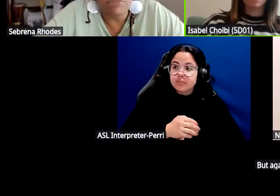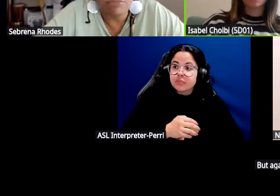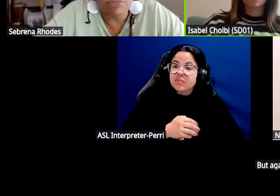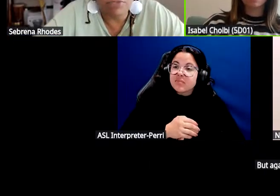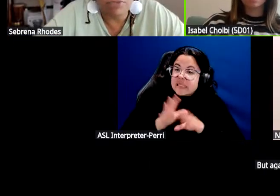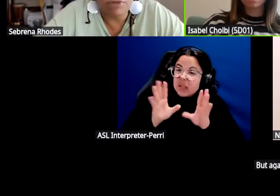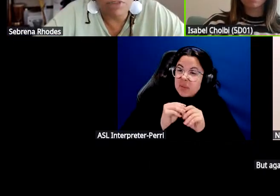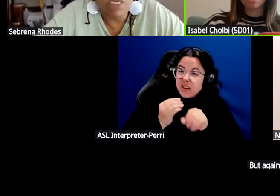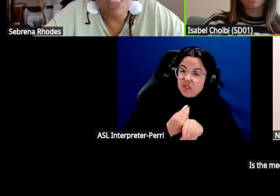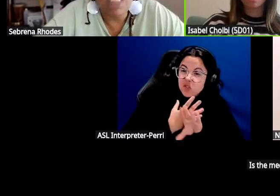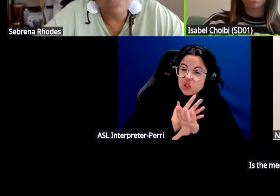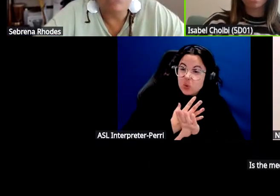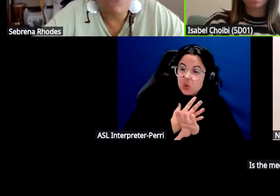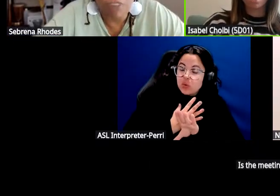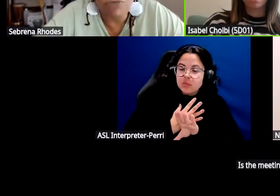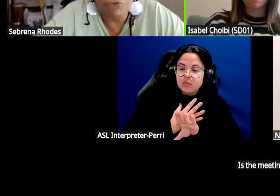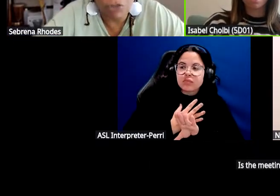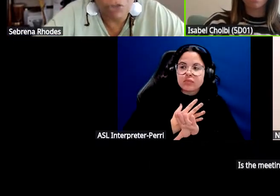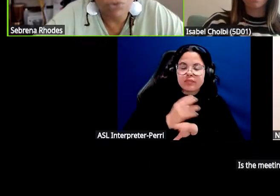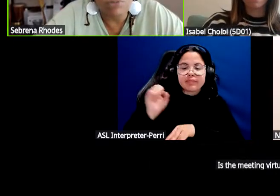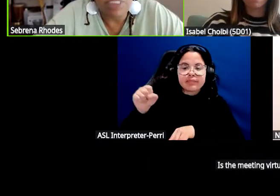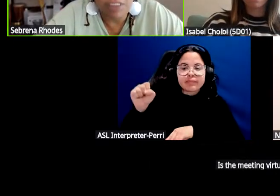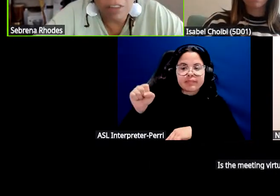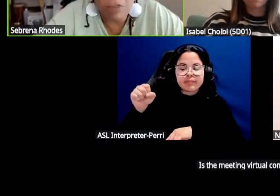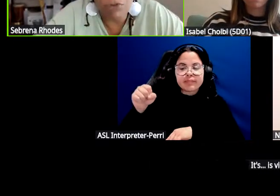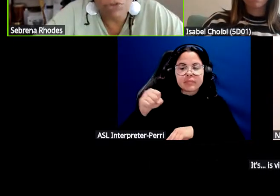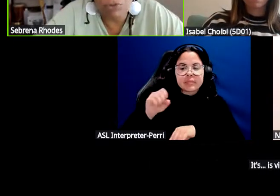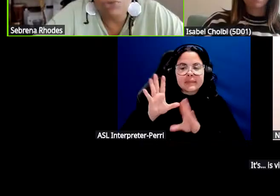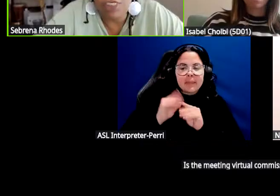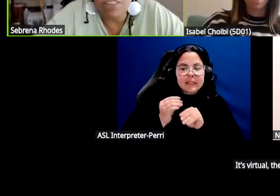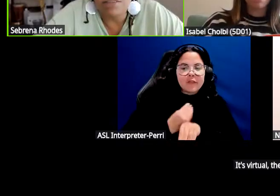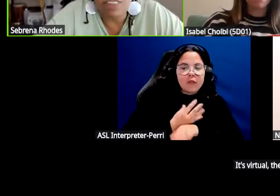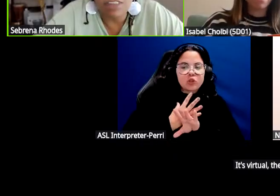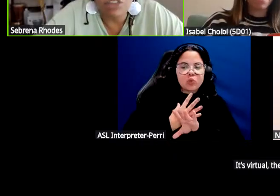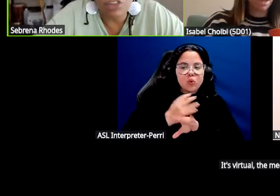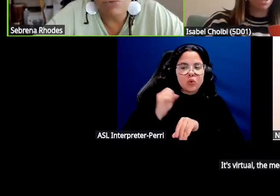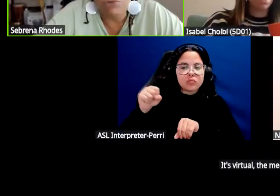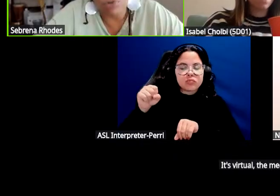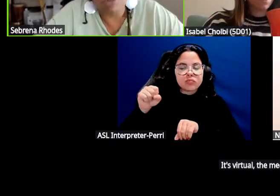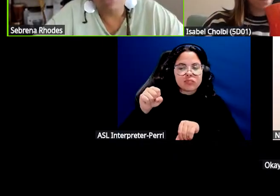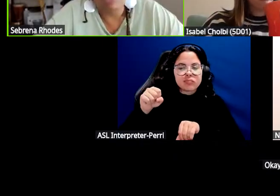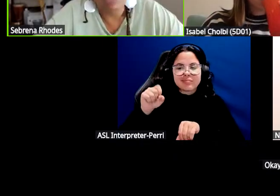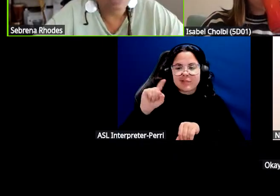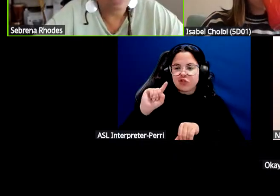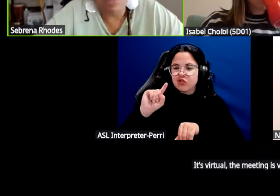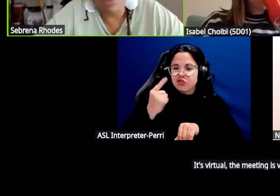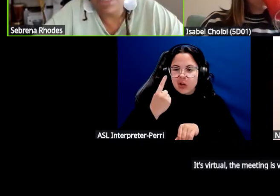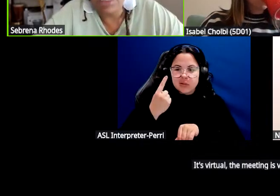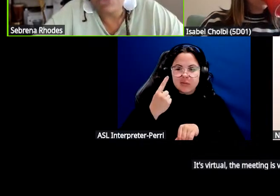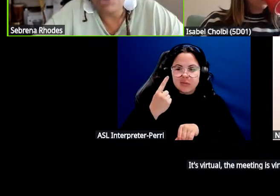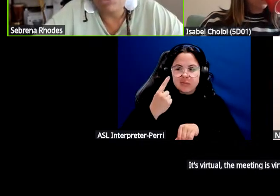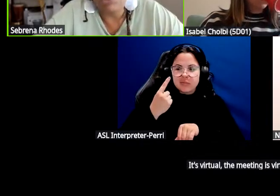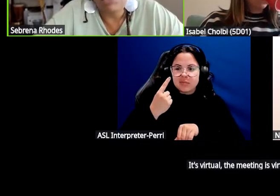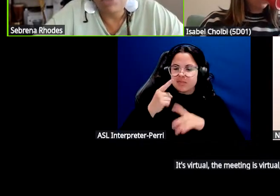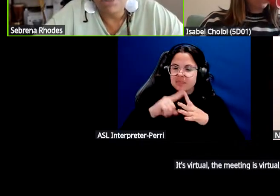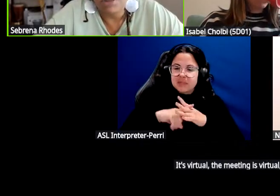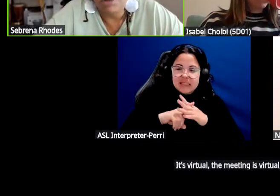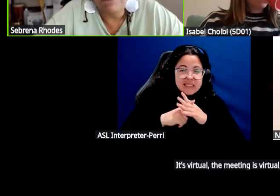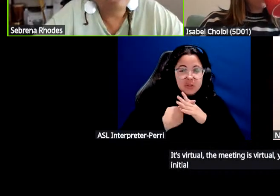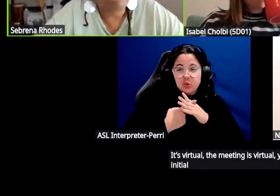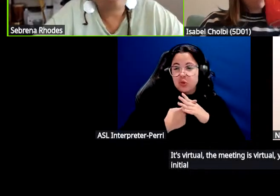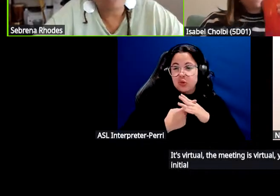meeting virtual, Commissioner? The is audit virtual. meeting? The meeting is virtual, yes, Okay, and it's just thank you. it's just the initial